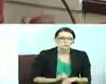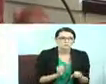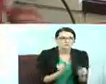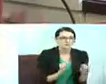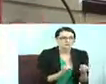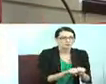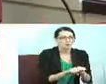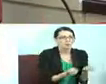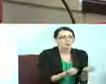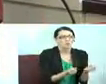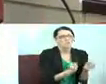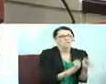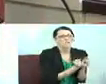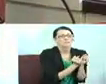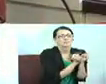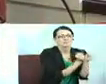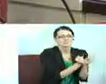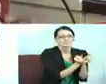to death.